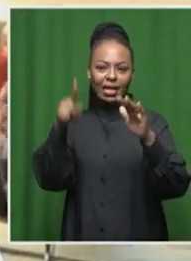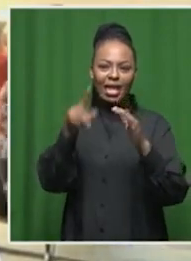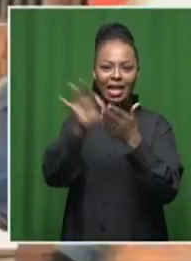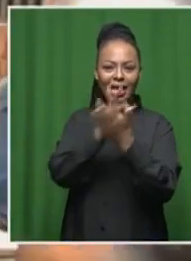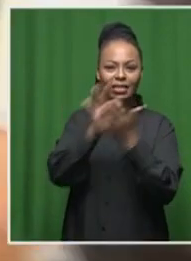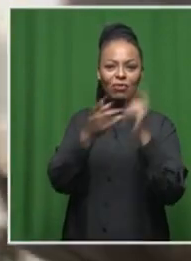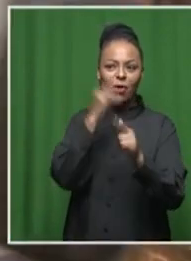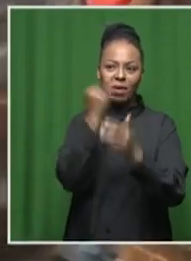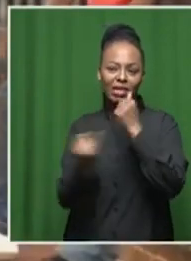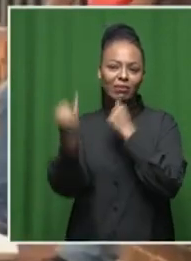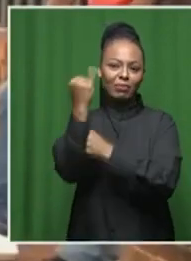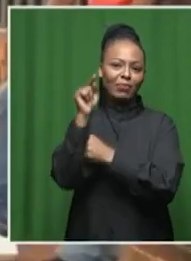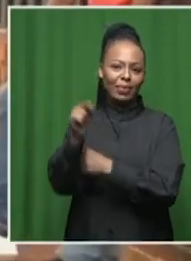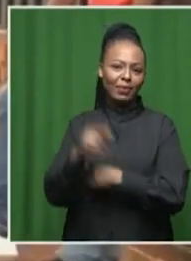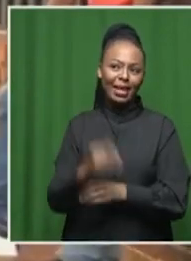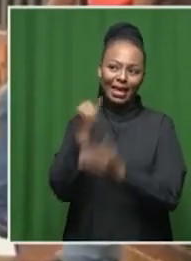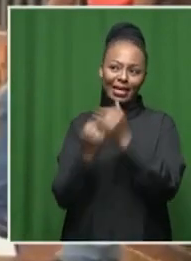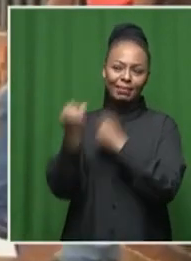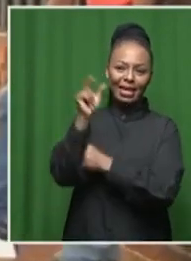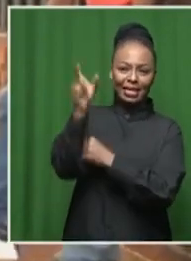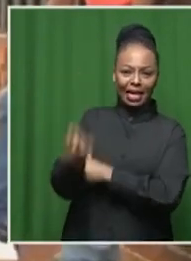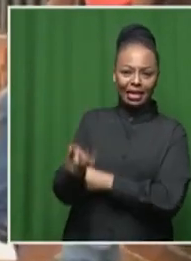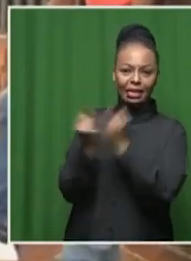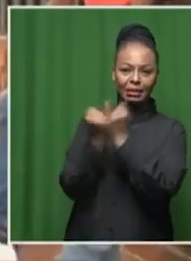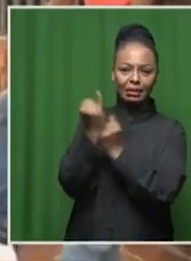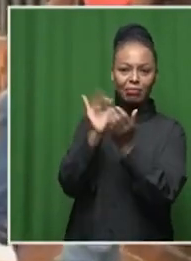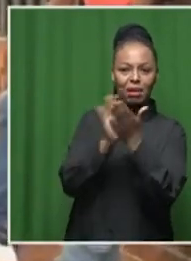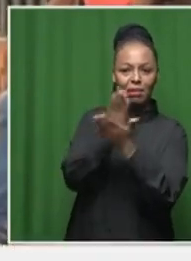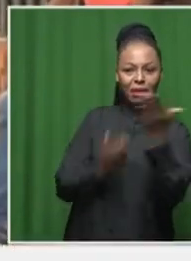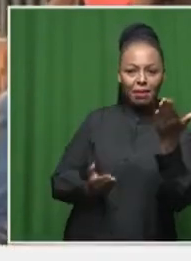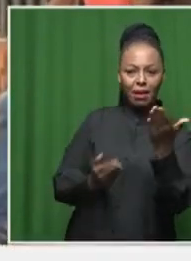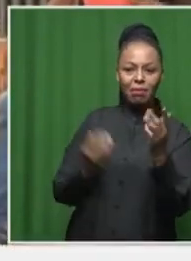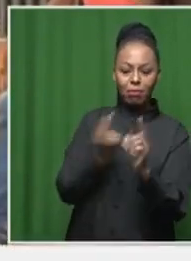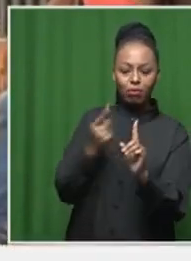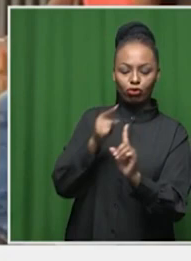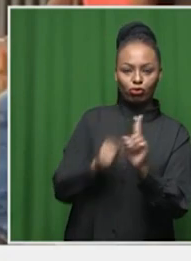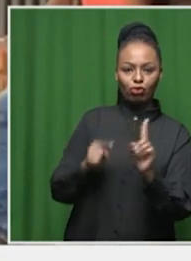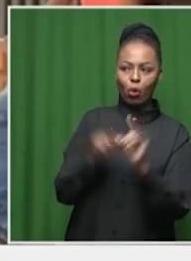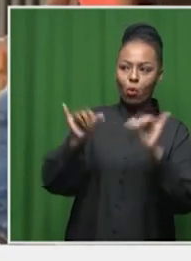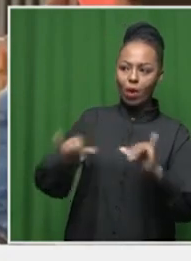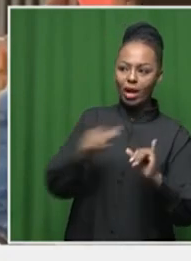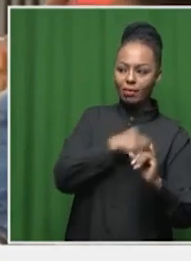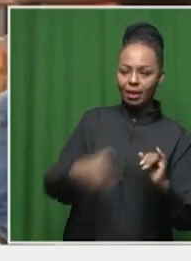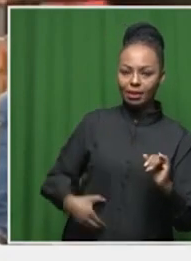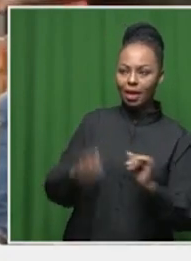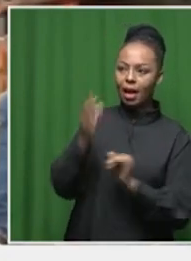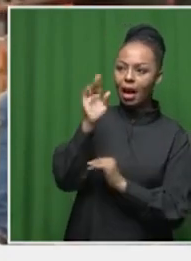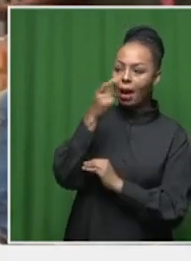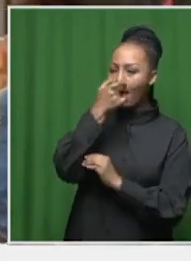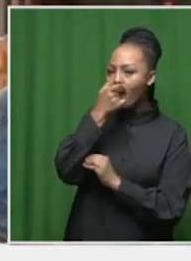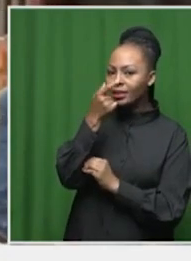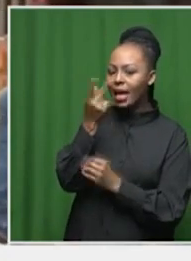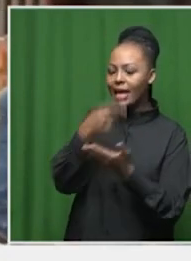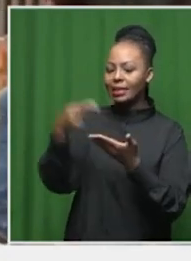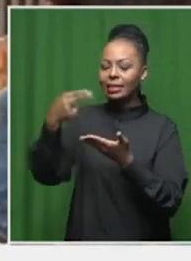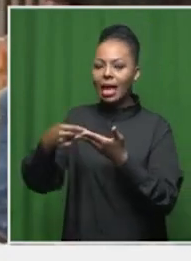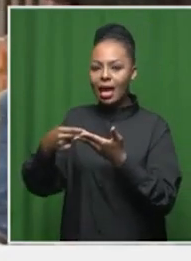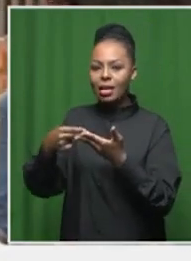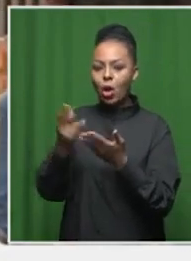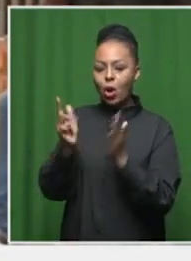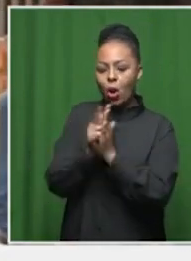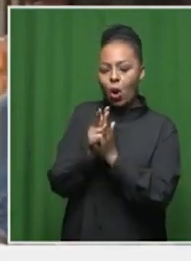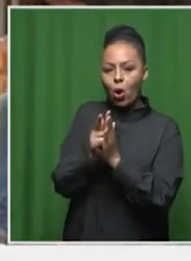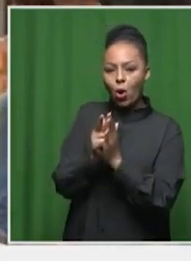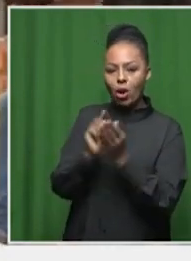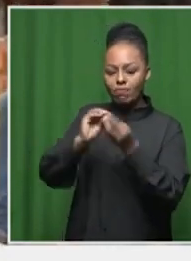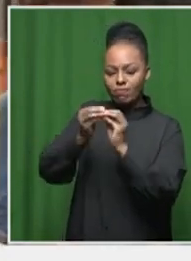and independents. Independent candidates like Ahmad are now waiting for President Ramaphosa to sign into law the Electoral Amendment